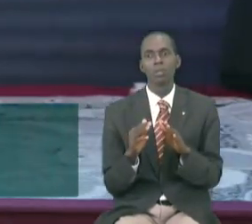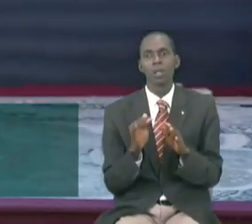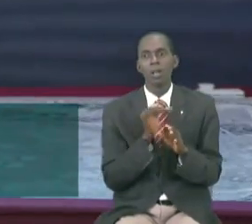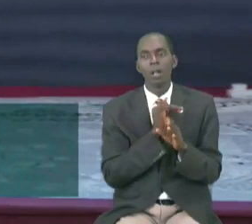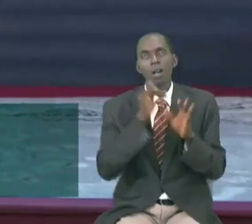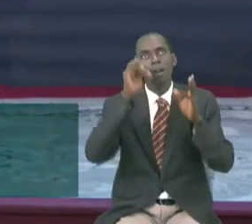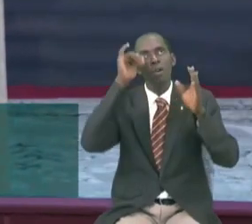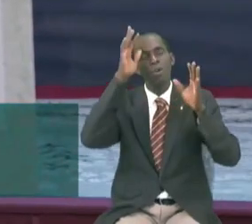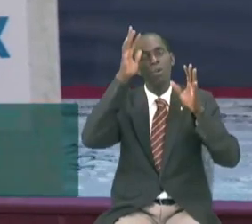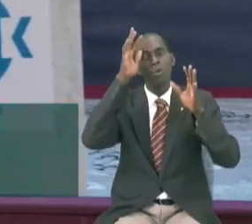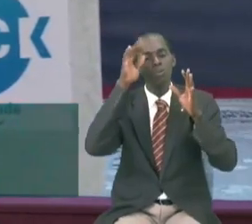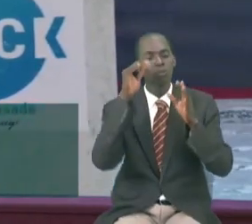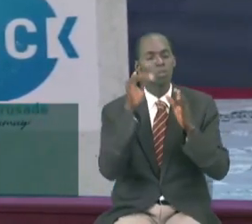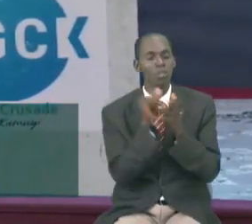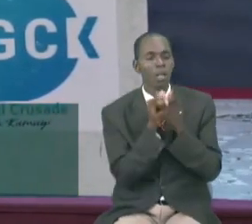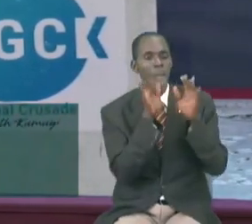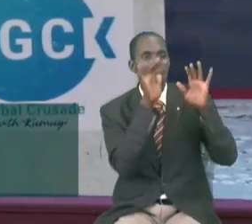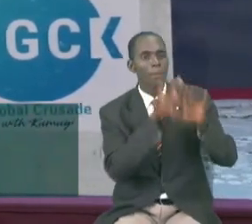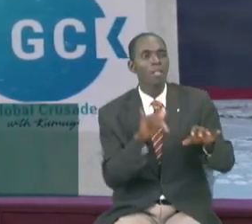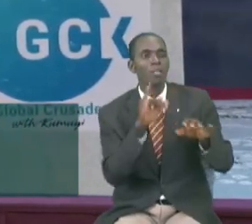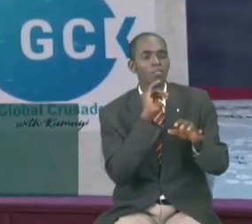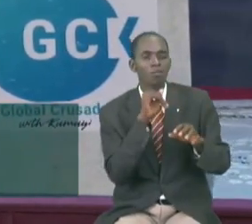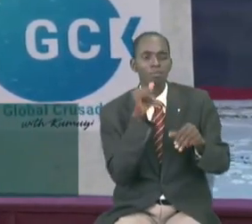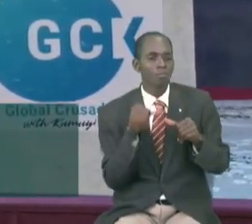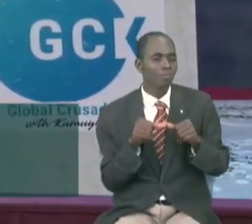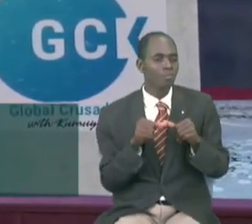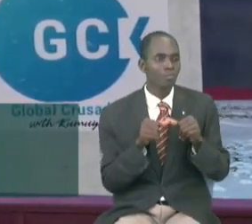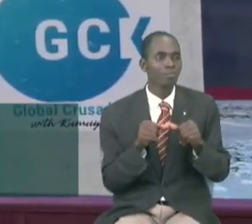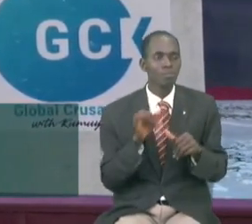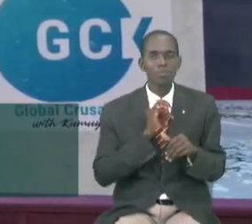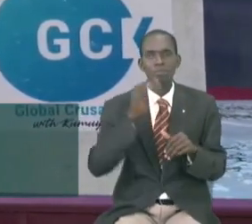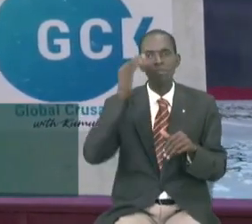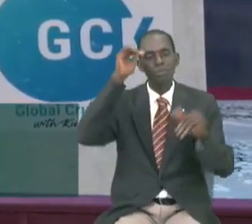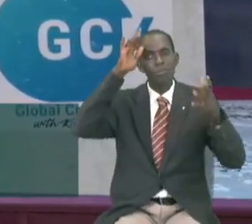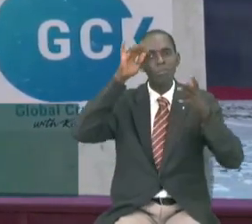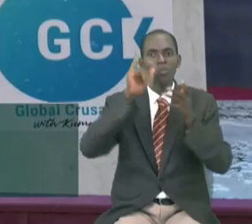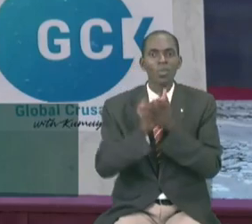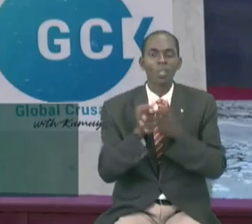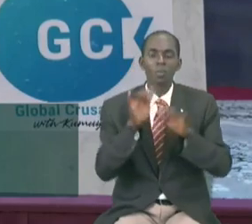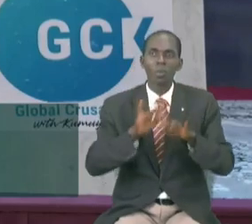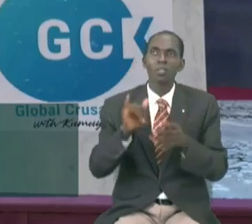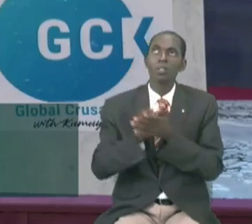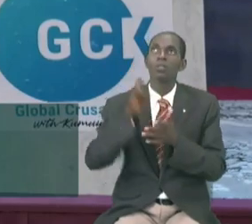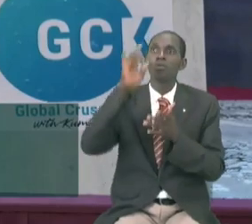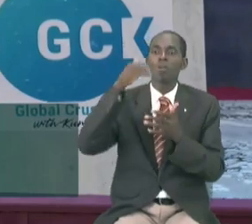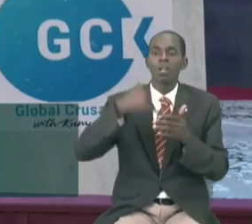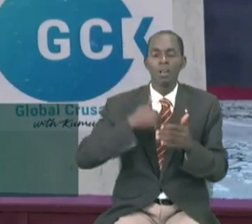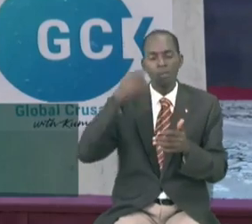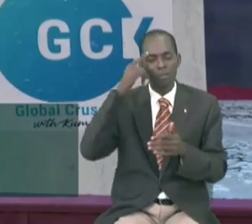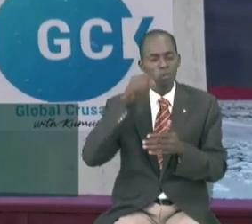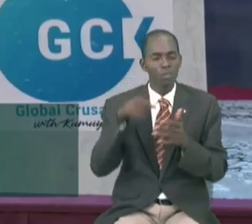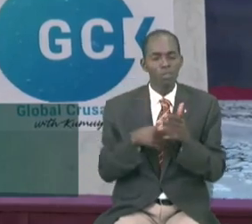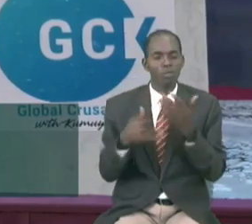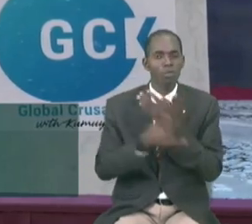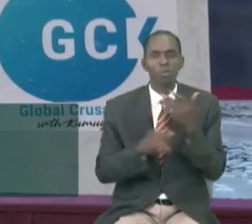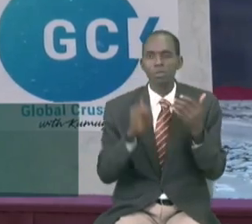not permanent. At least God has seen now that I don't agree with him. God has seen now I am opposed